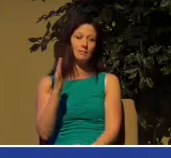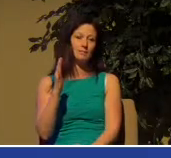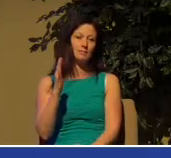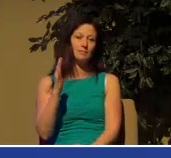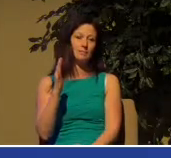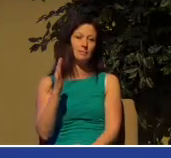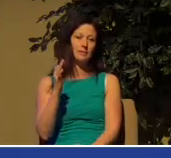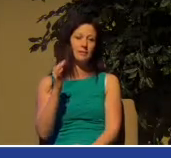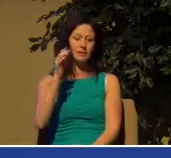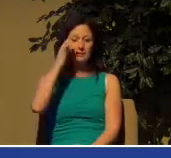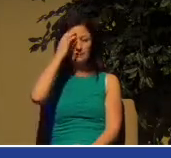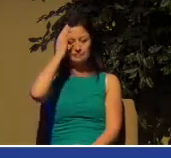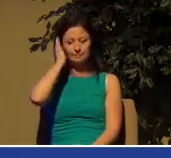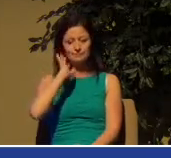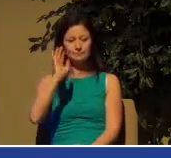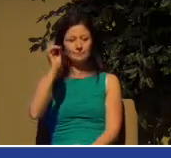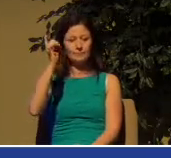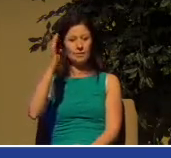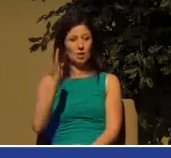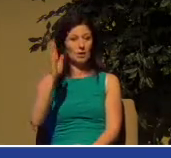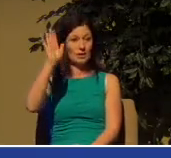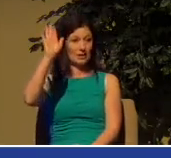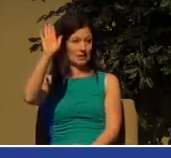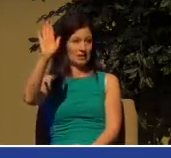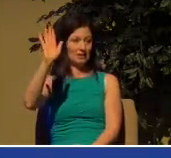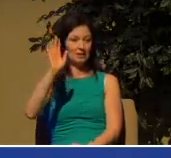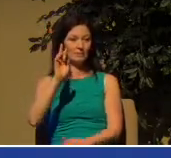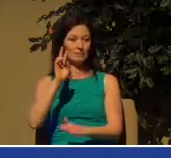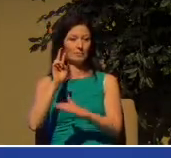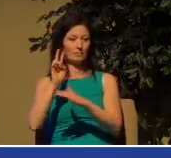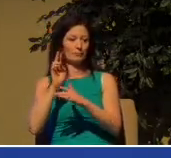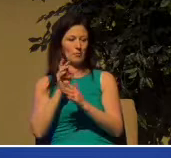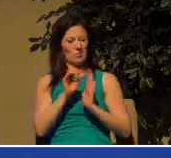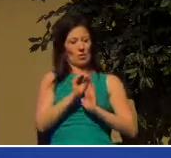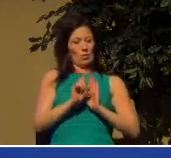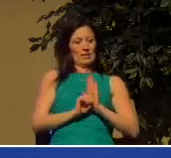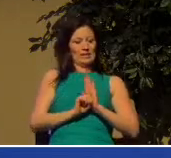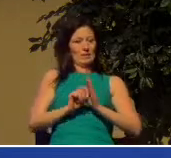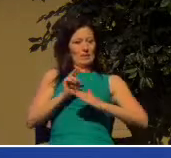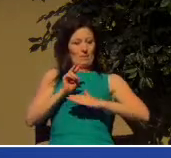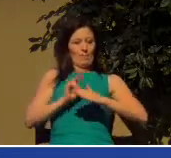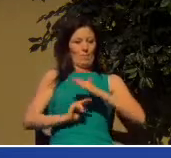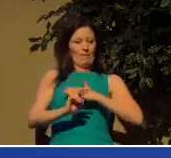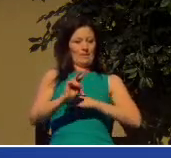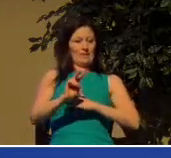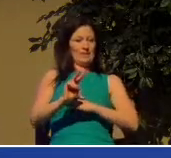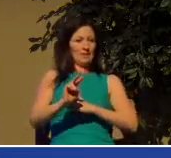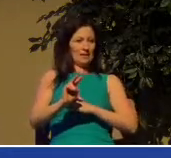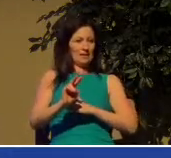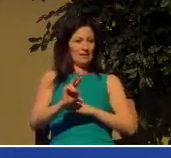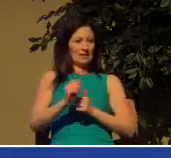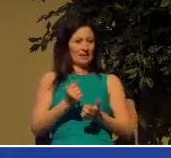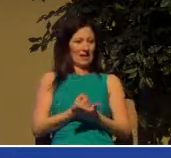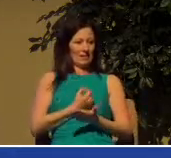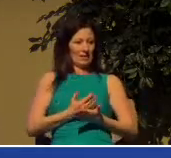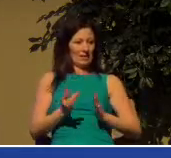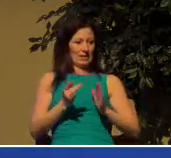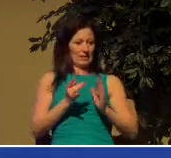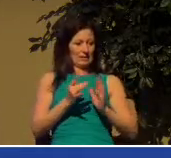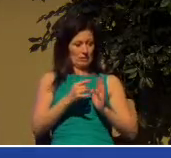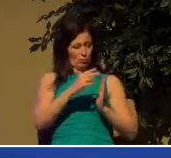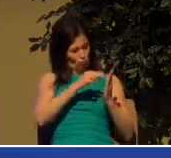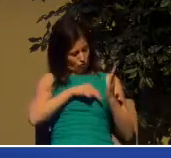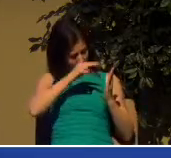in fulfillment of everything the Old Testament has stood for, sends His own